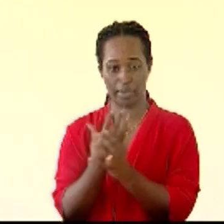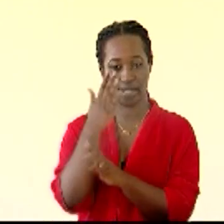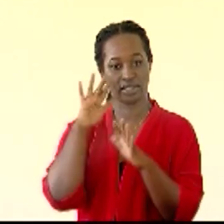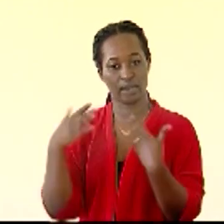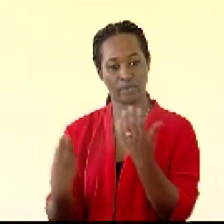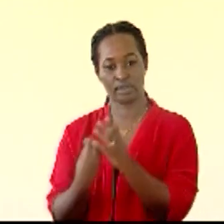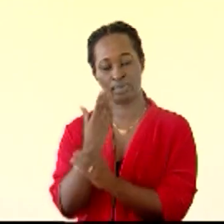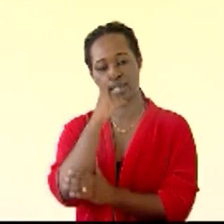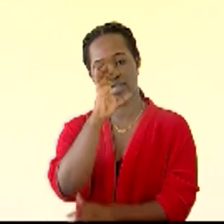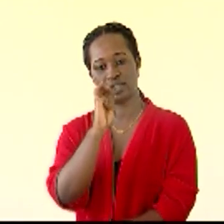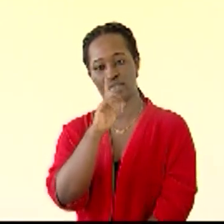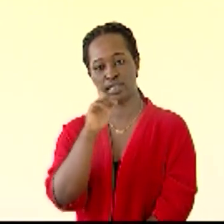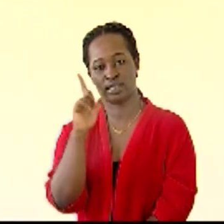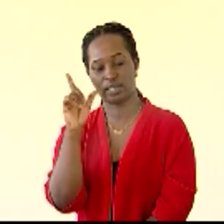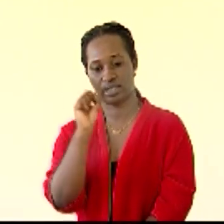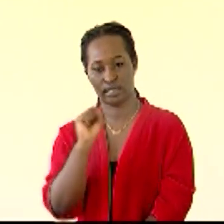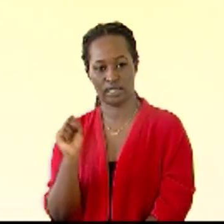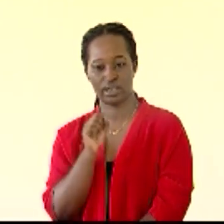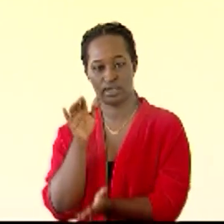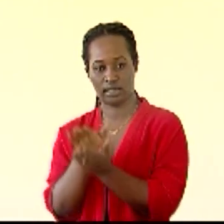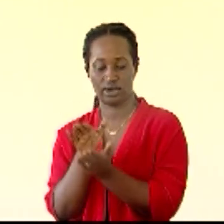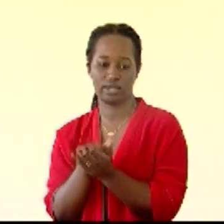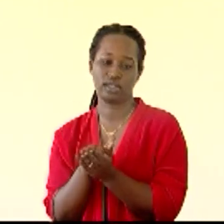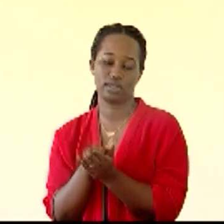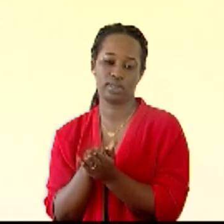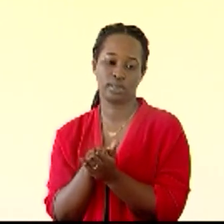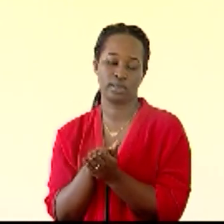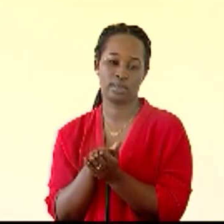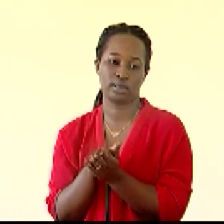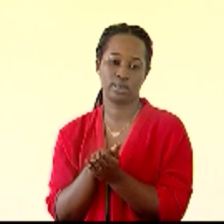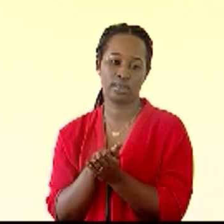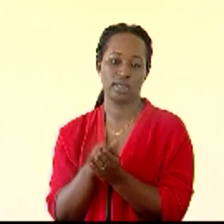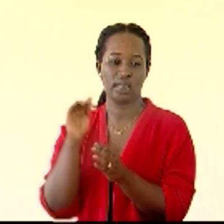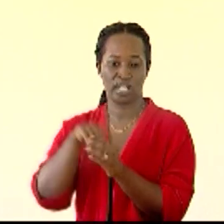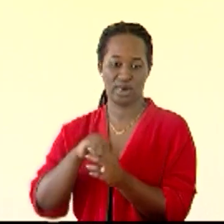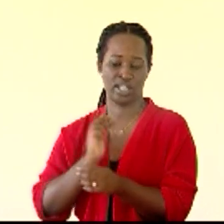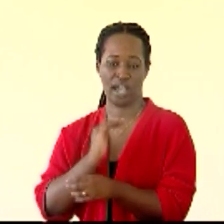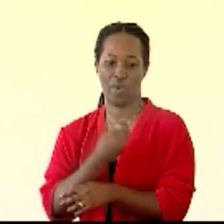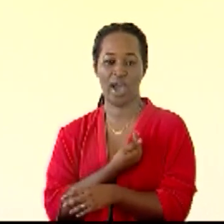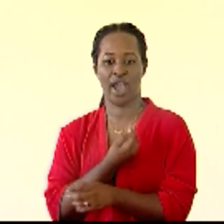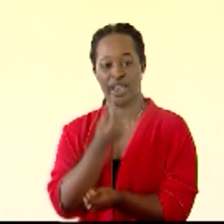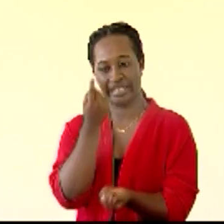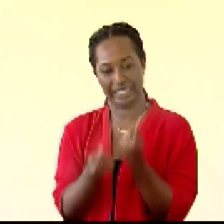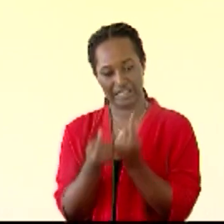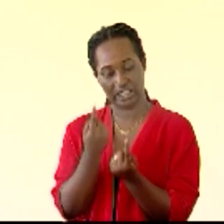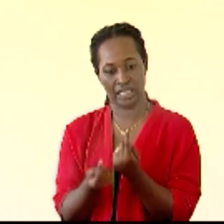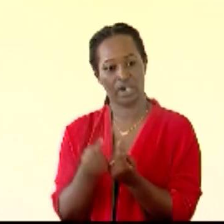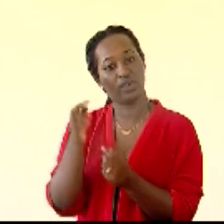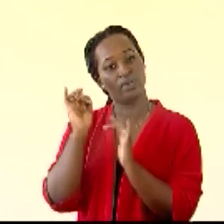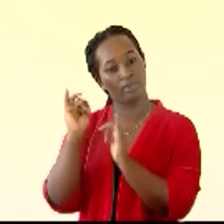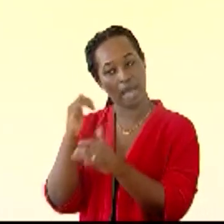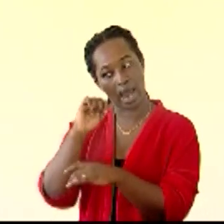the chloroplast, our store, our charcoal stove, our kitchen, among other parts. Remember,